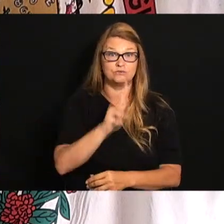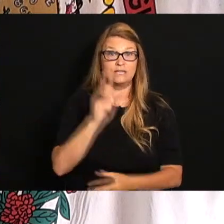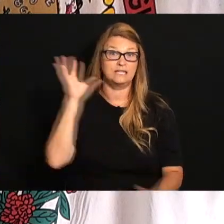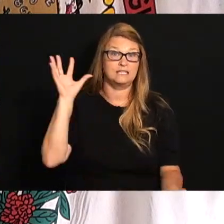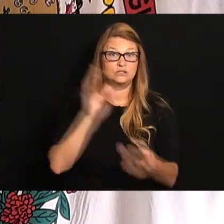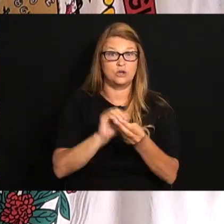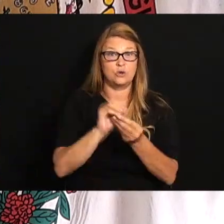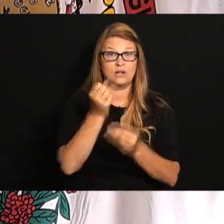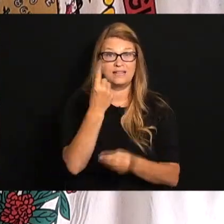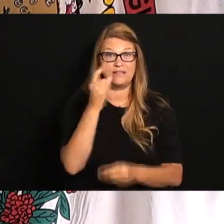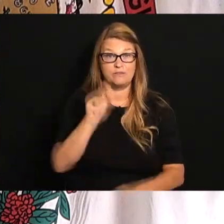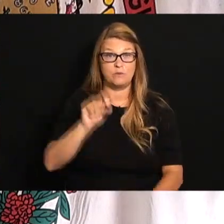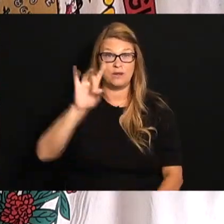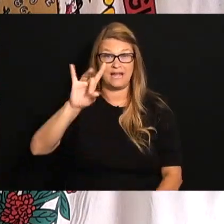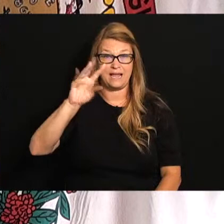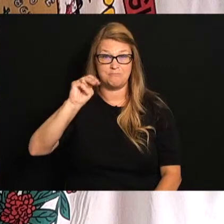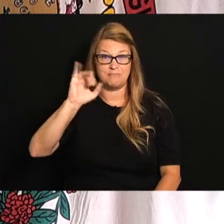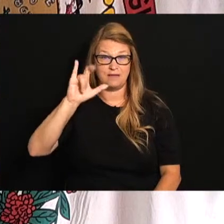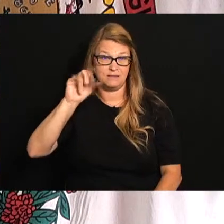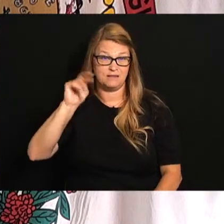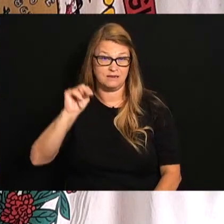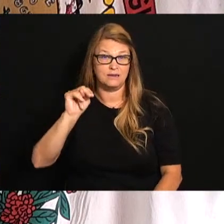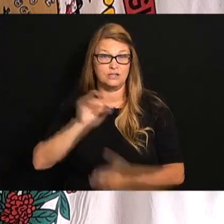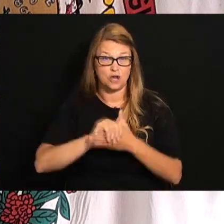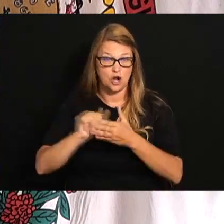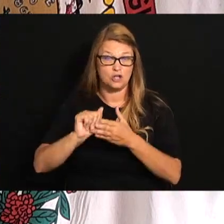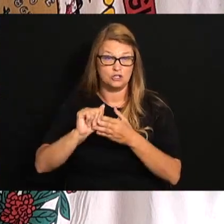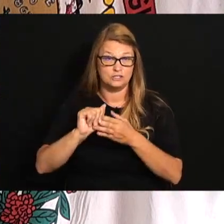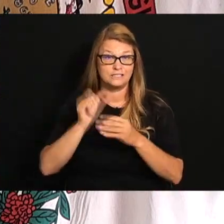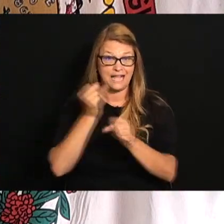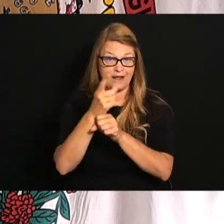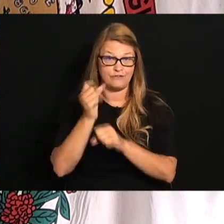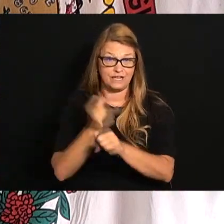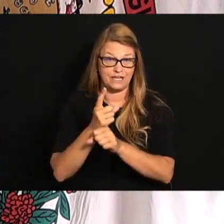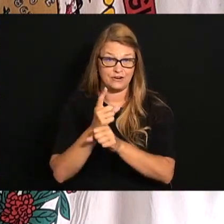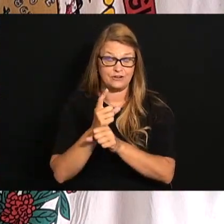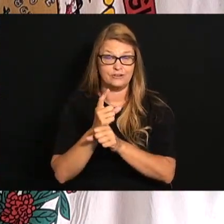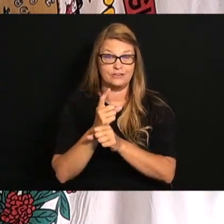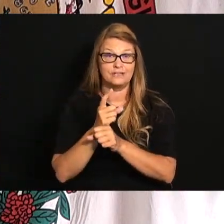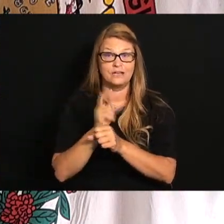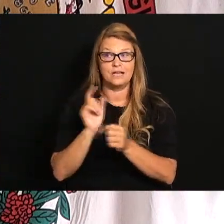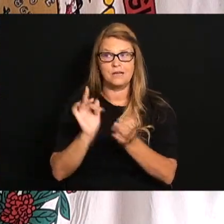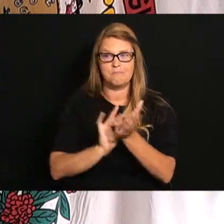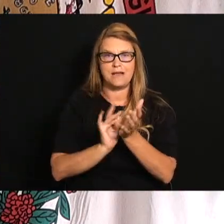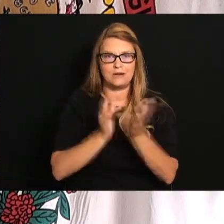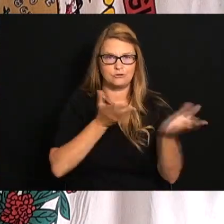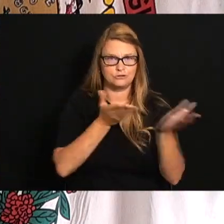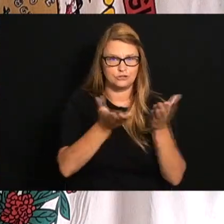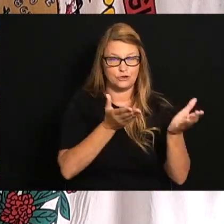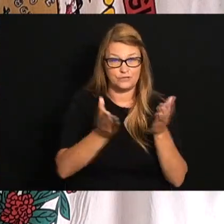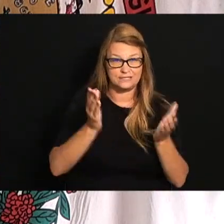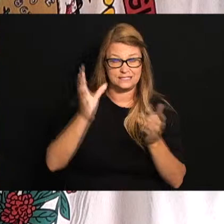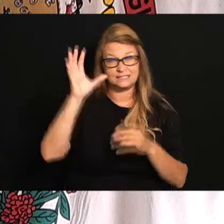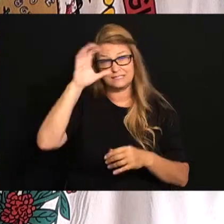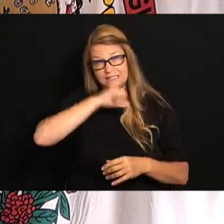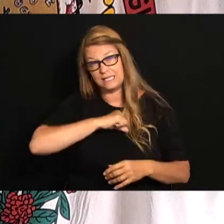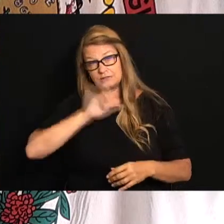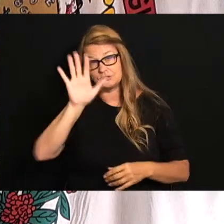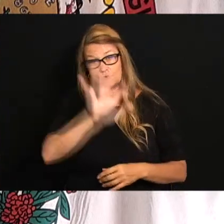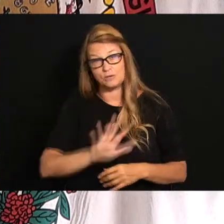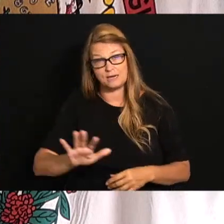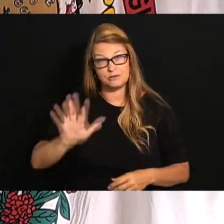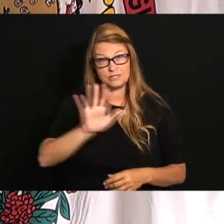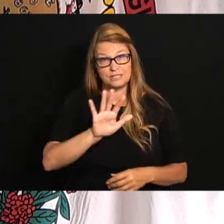of $11.8 million per fiscal year. The Bureau of Medical Services anticipates this